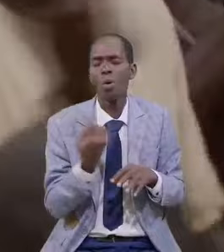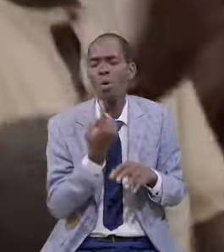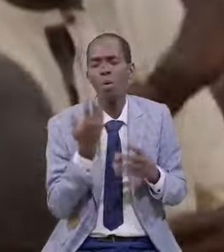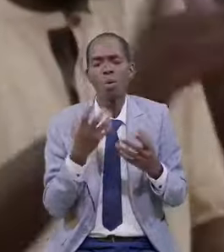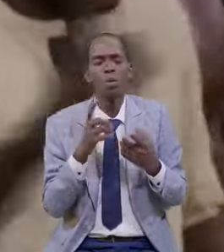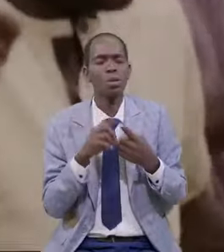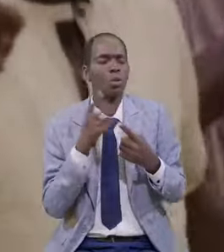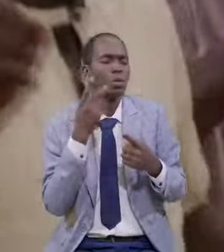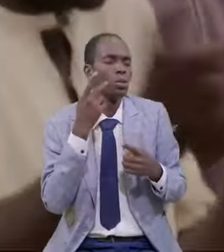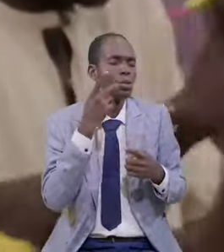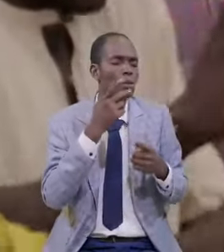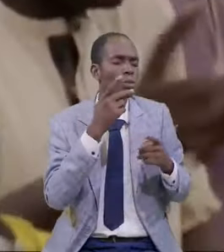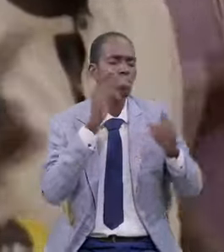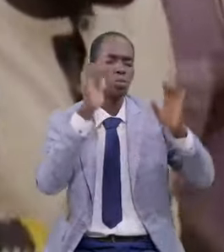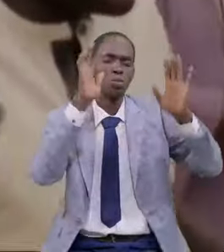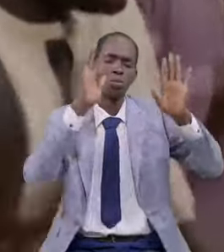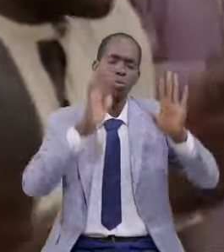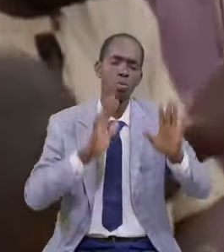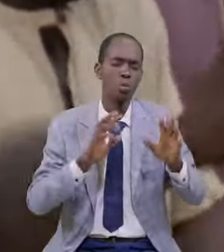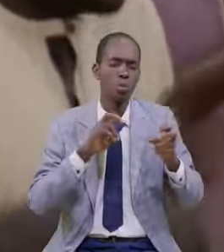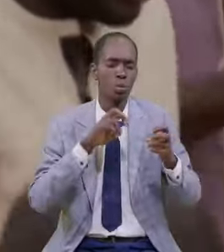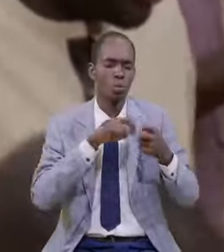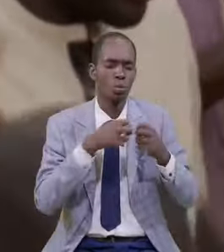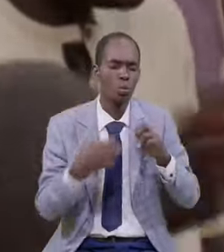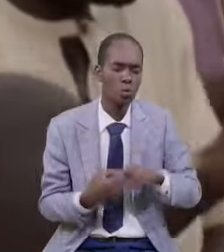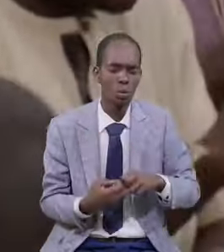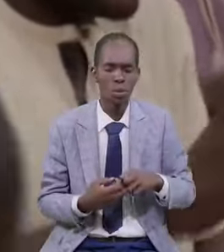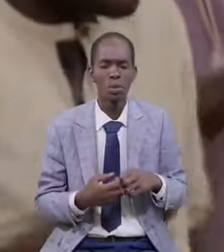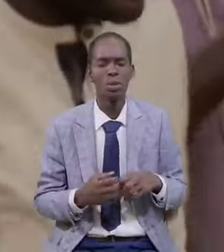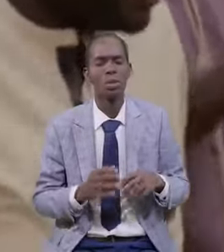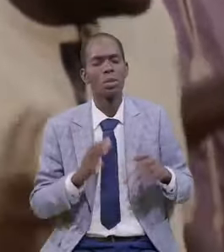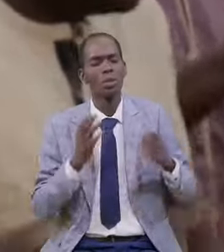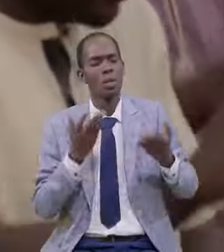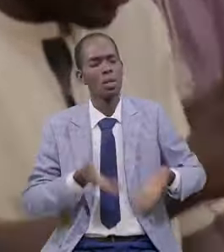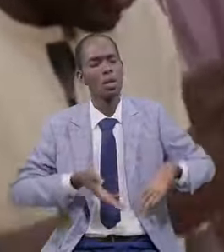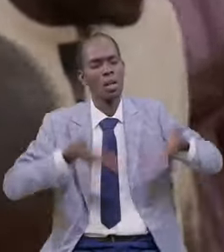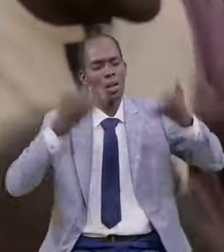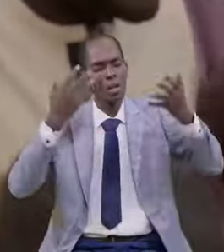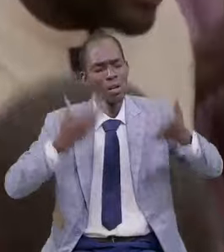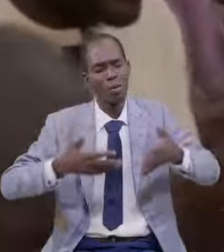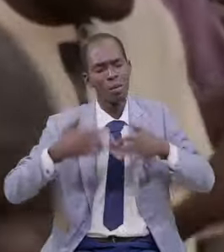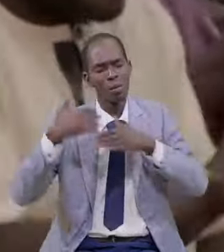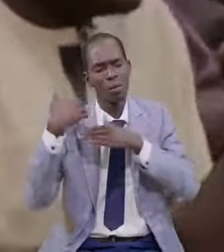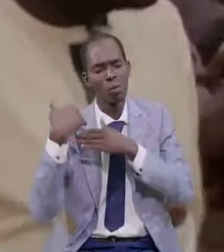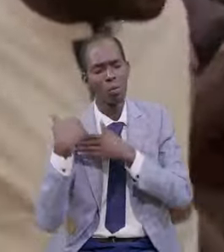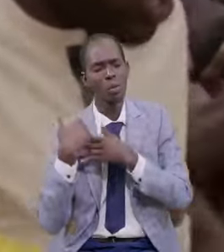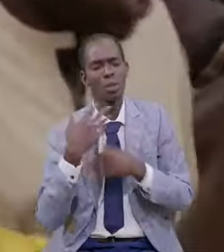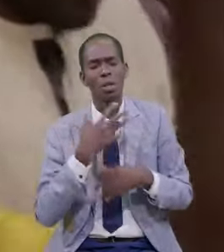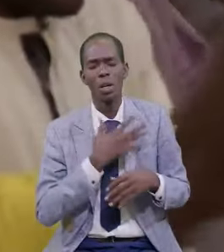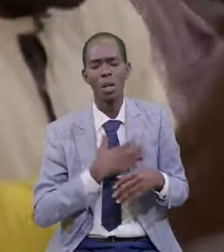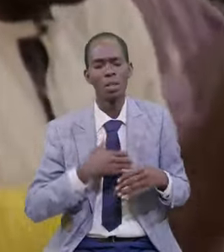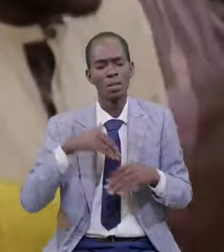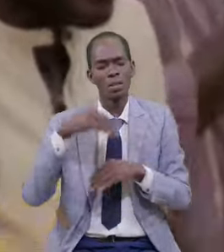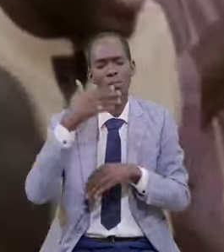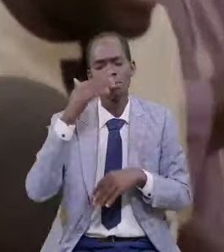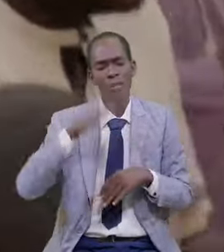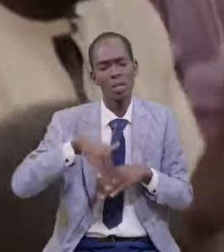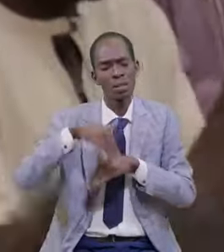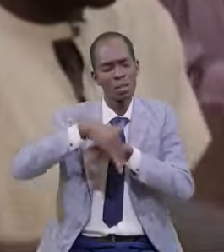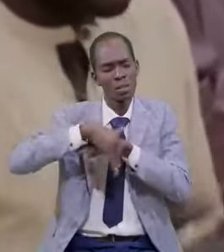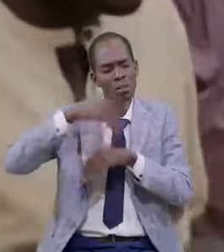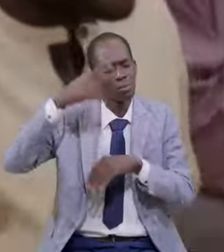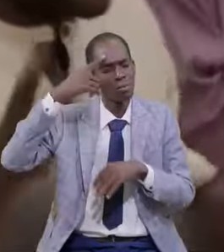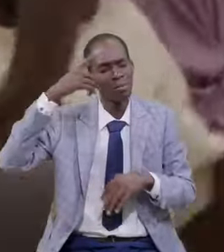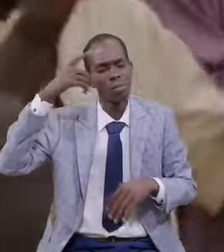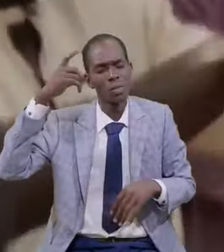sicknesses powers of Darkness bad dreams and all the nightmares I don't want my attention to